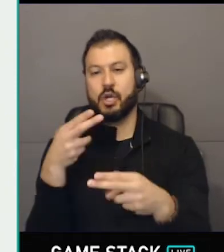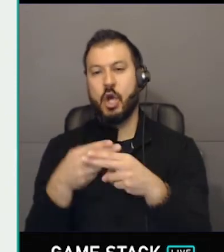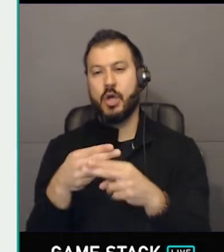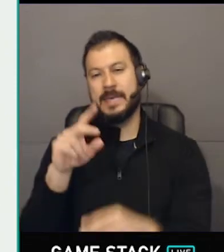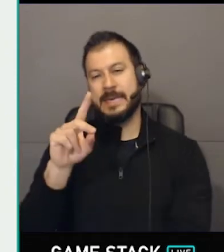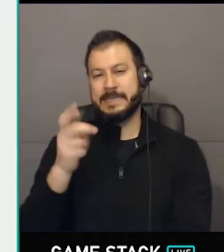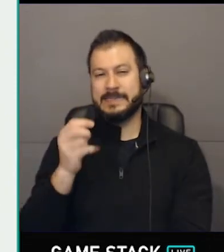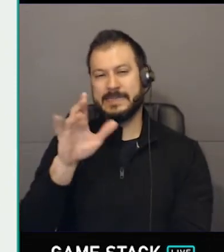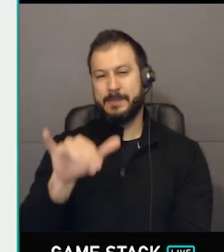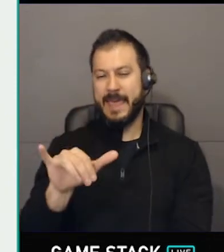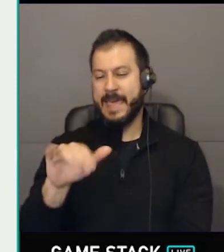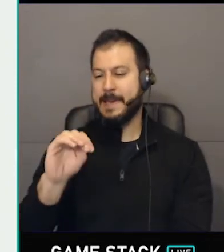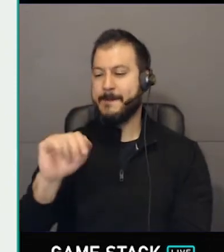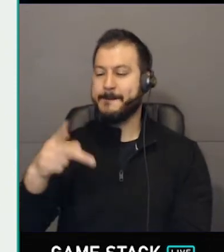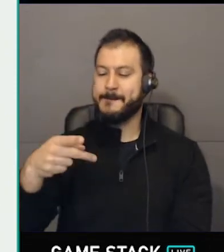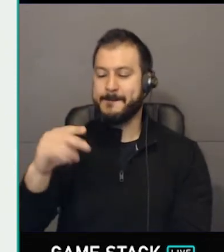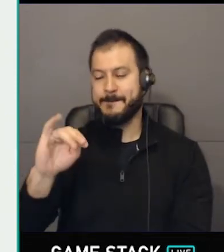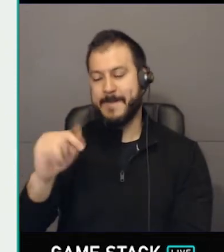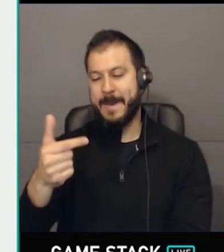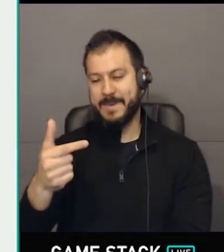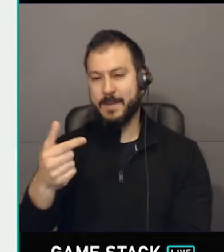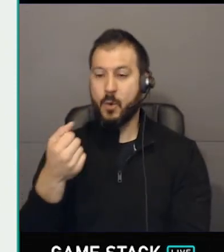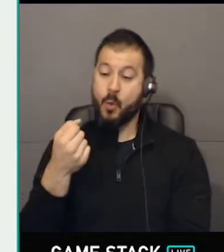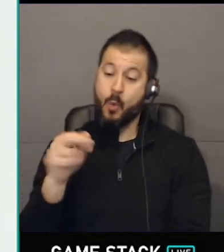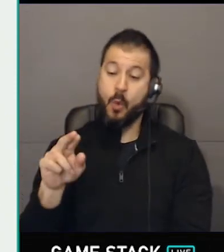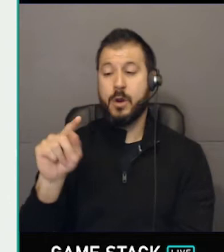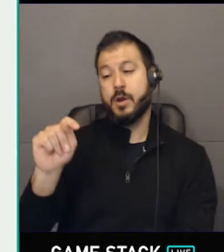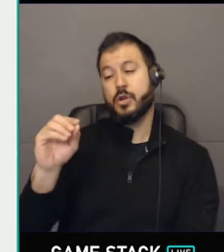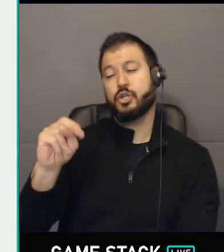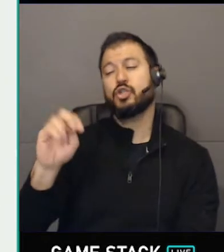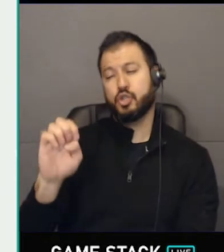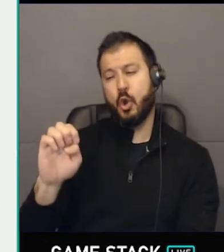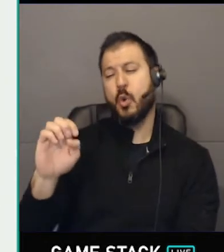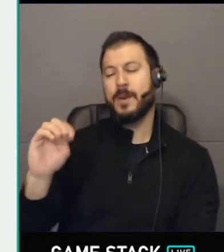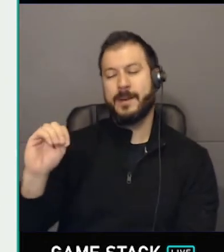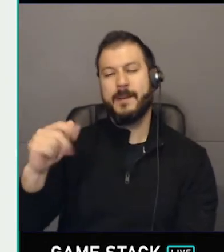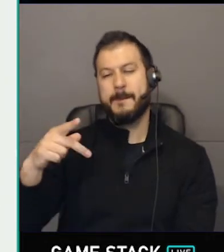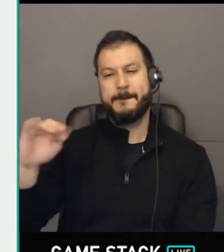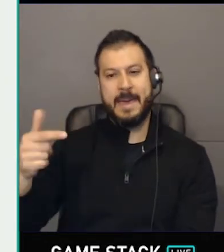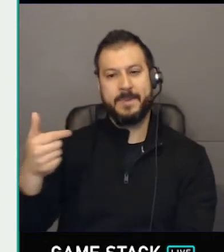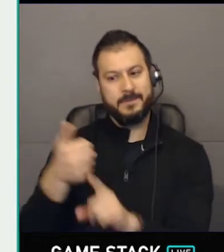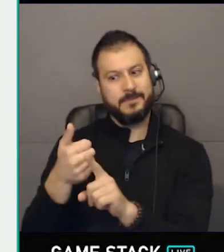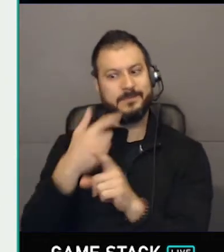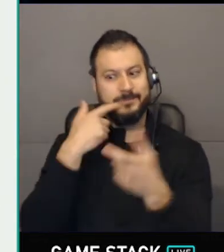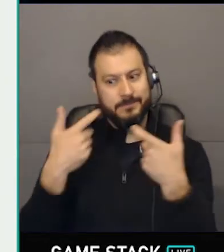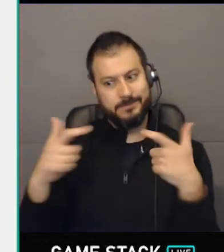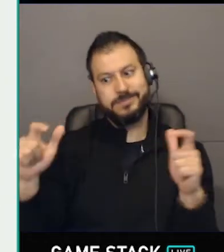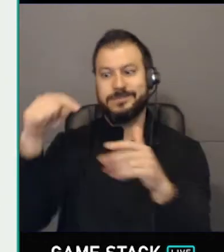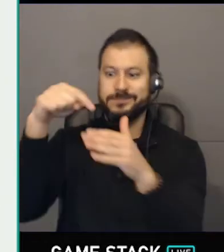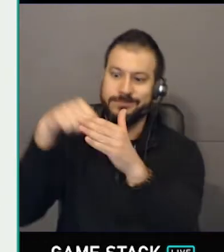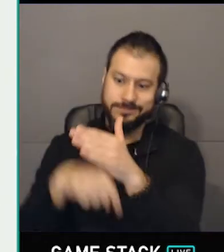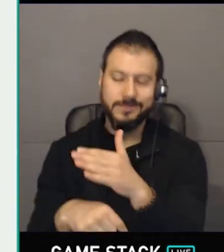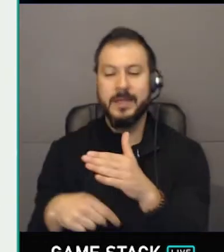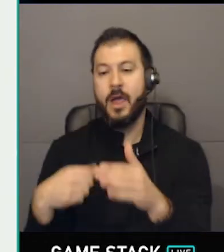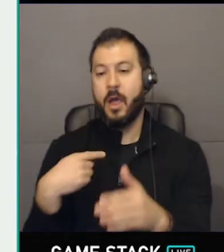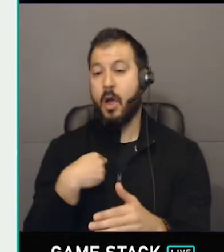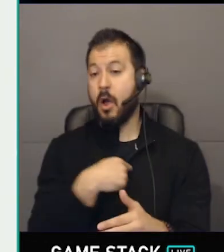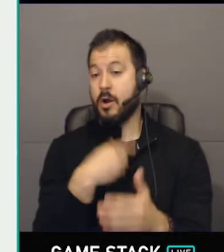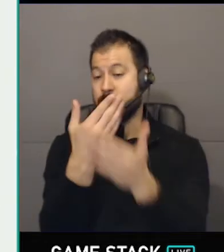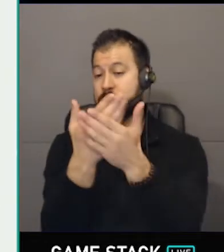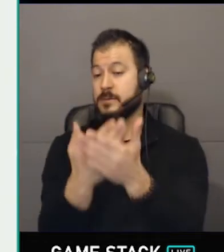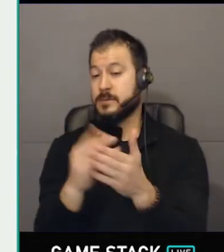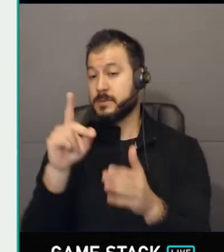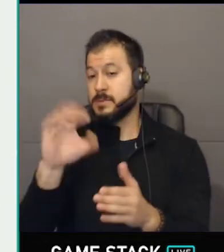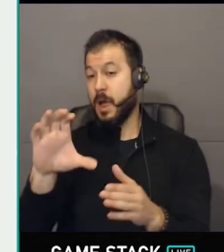tone mapping. Display mapping is its own enormous topic, and our docs have sample code and information about Windows